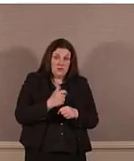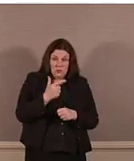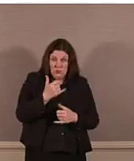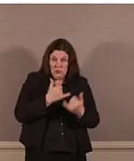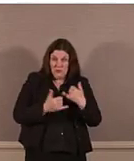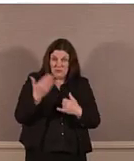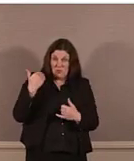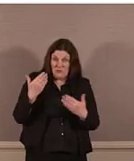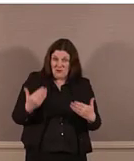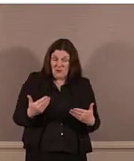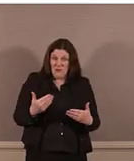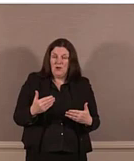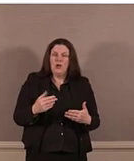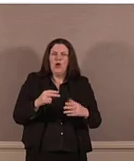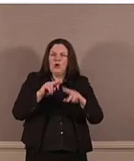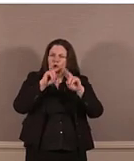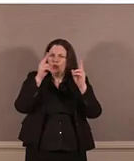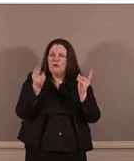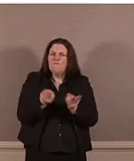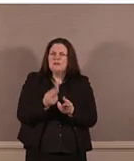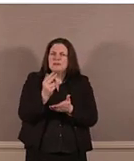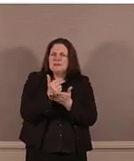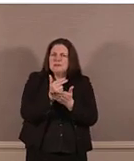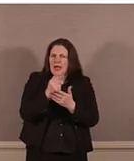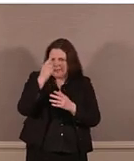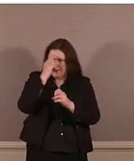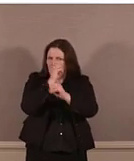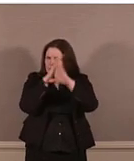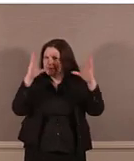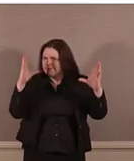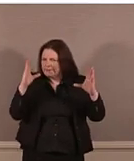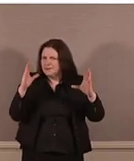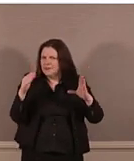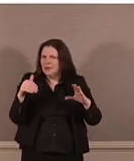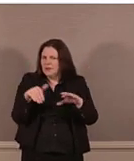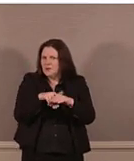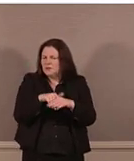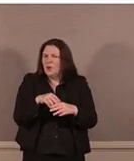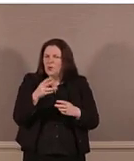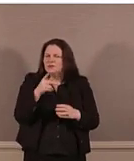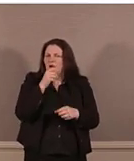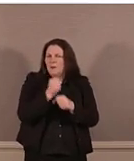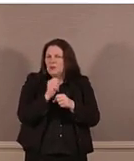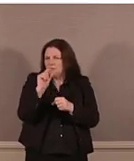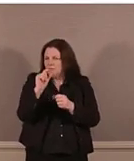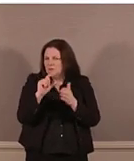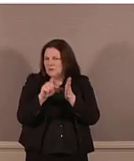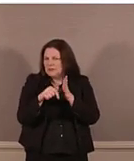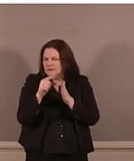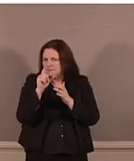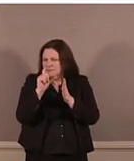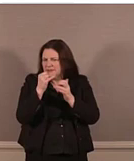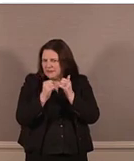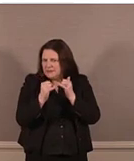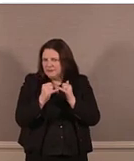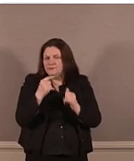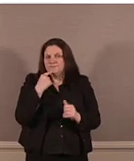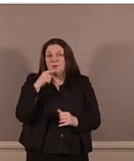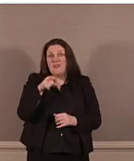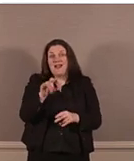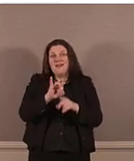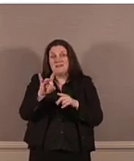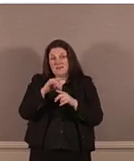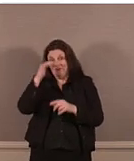ago now, universal design, and I will talk about that in a wee bit more detail, but that has been instrumental, I suppose,